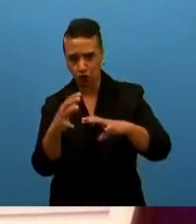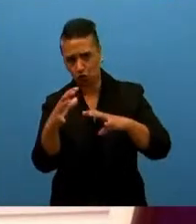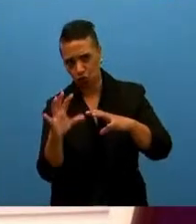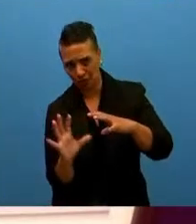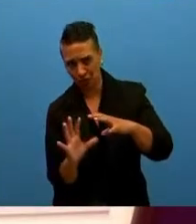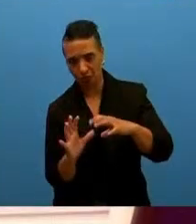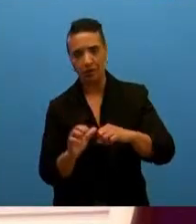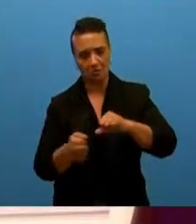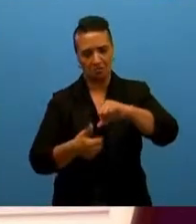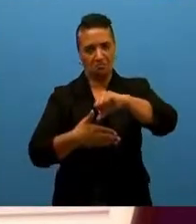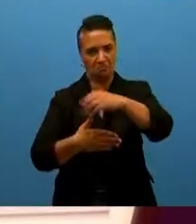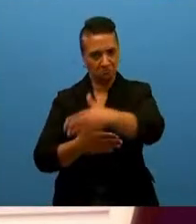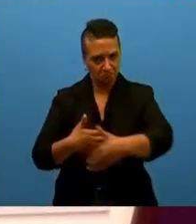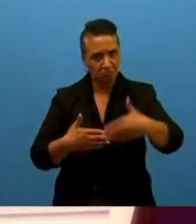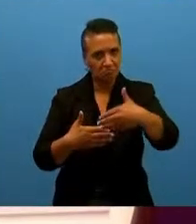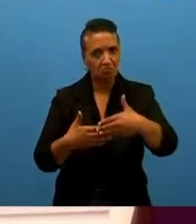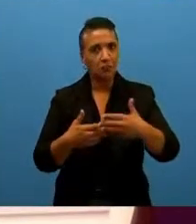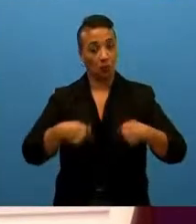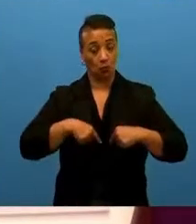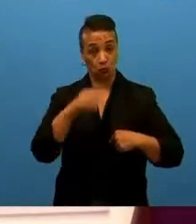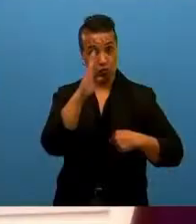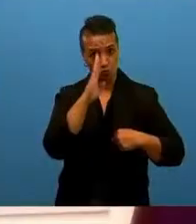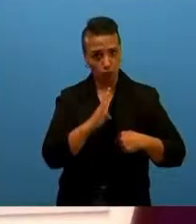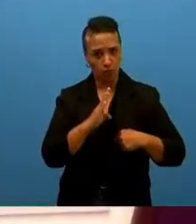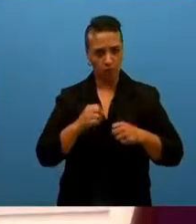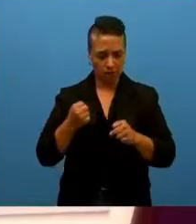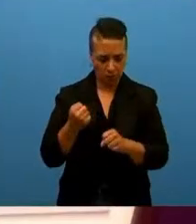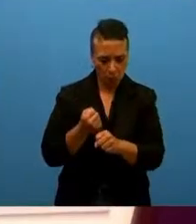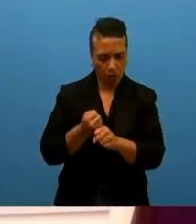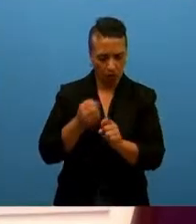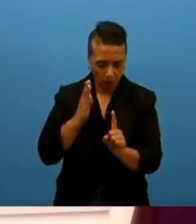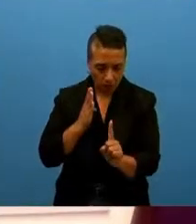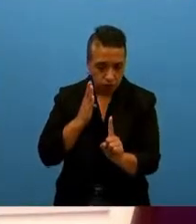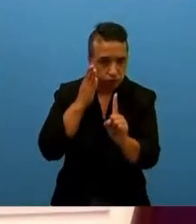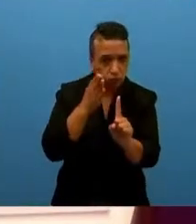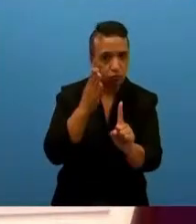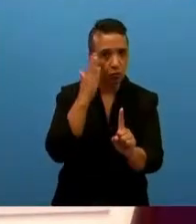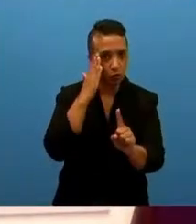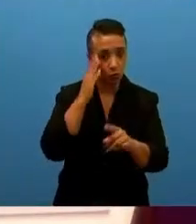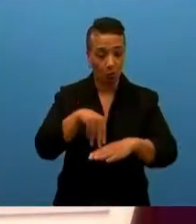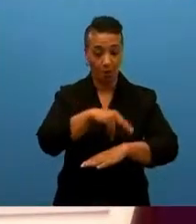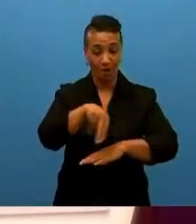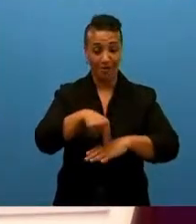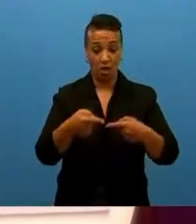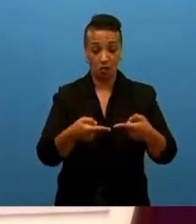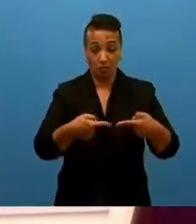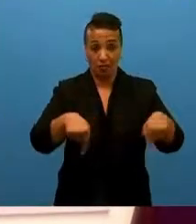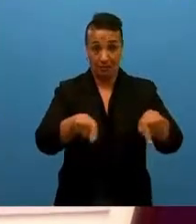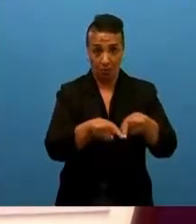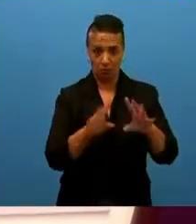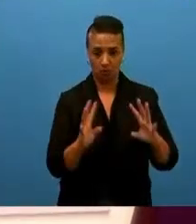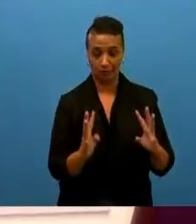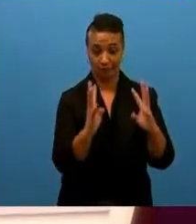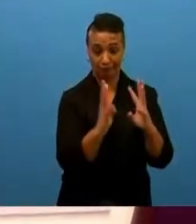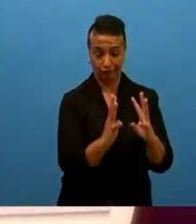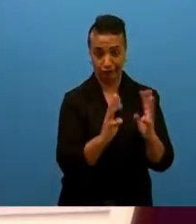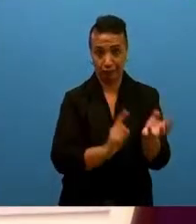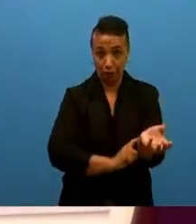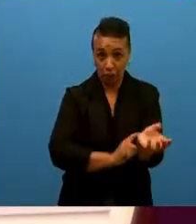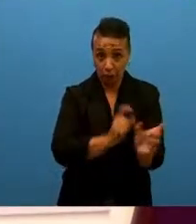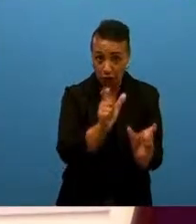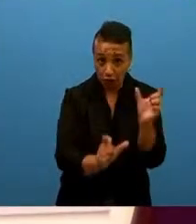Brazilian government has resumed and strengthened the National Council for Indigenous Policy, a platform